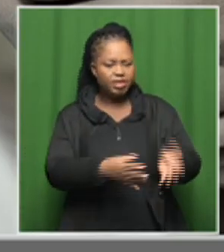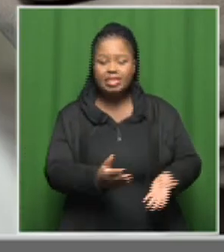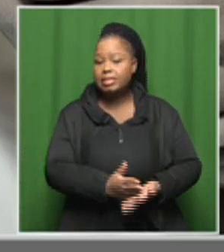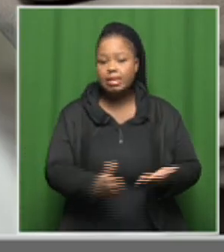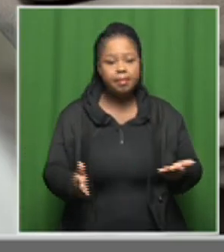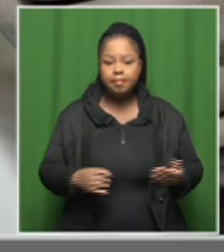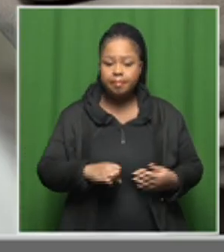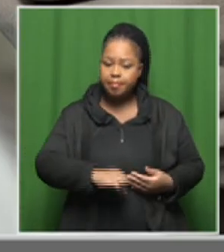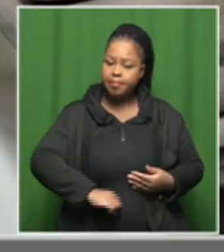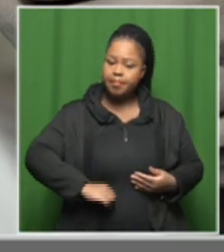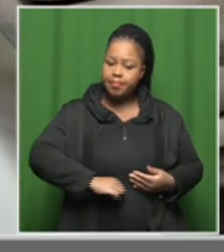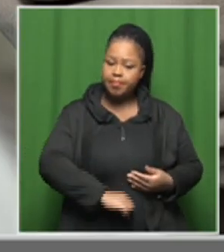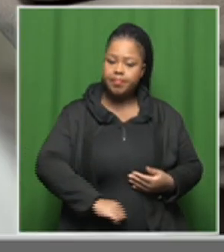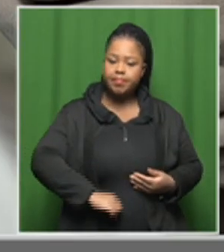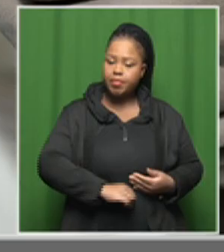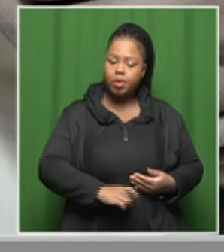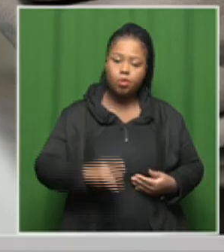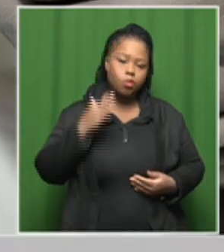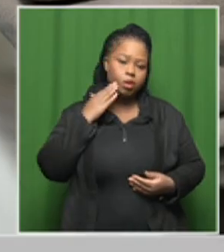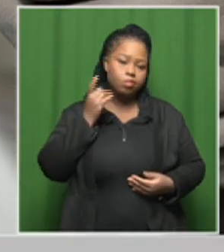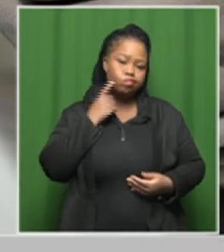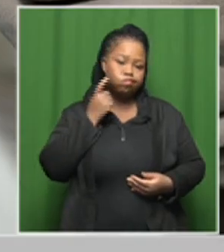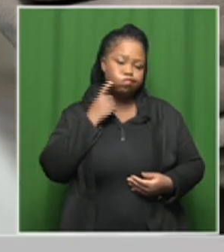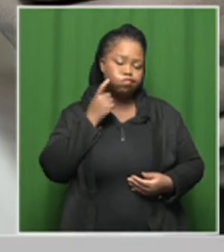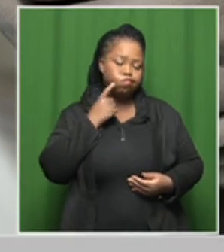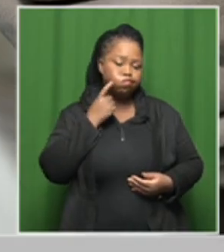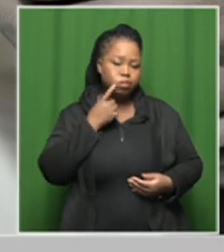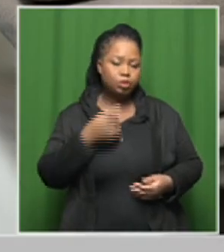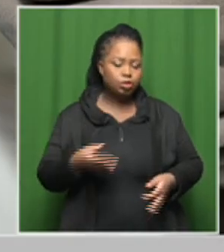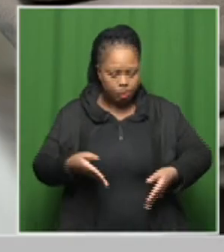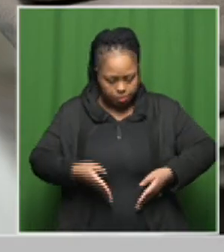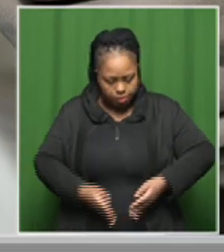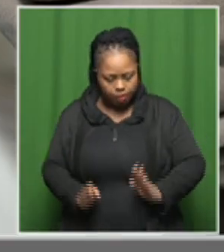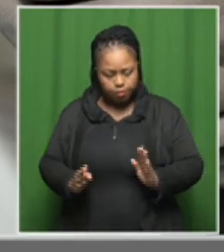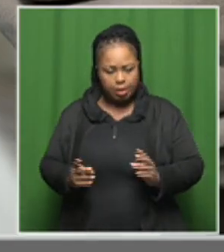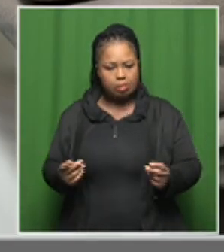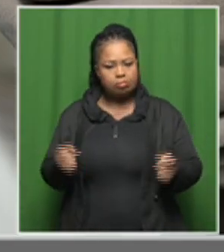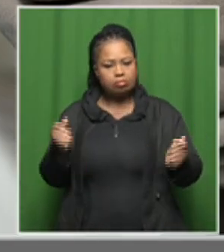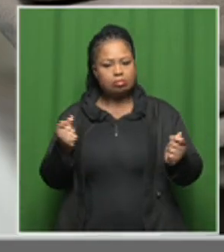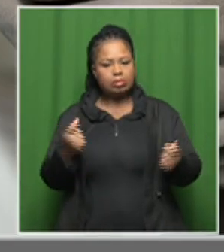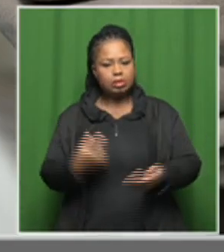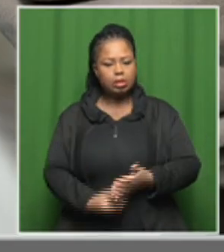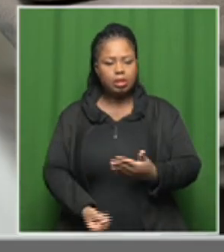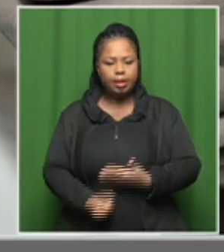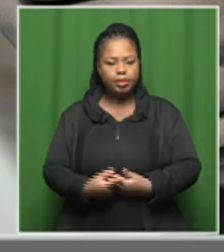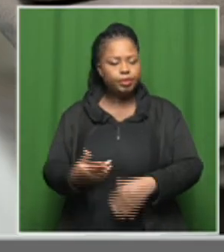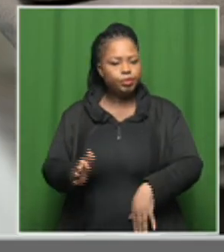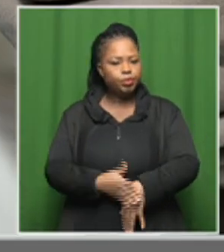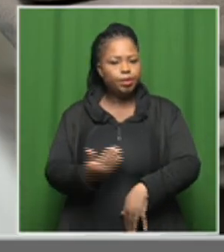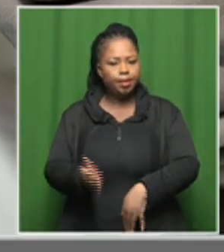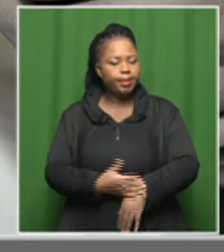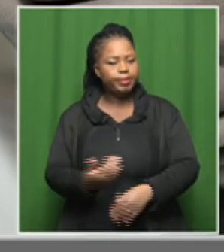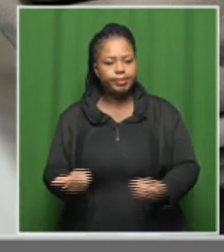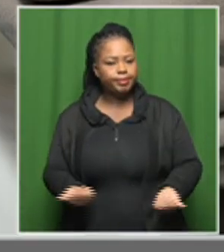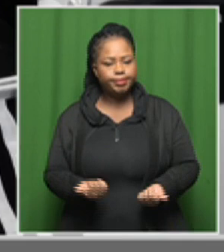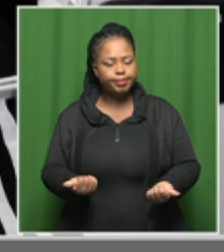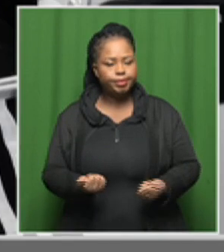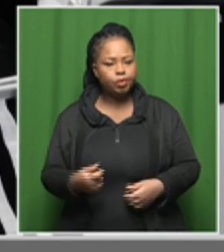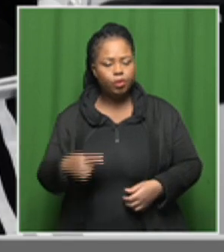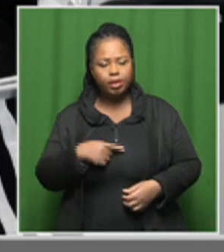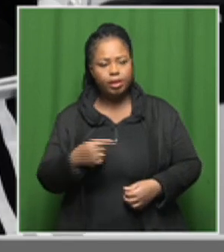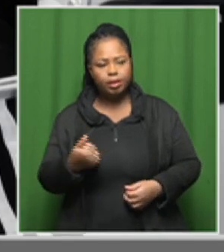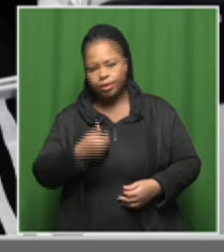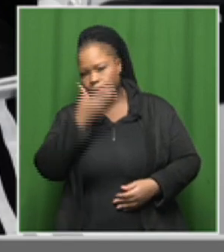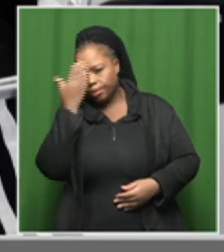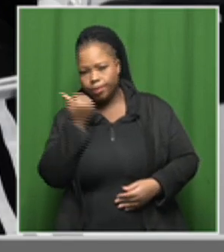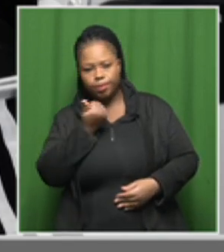to have scans through their entire pregnancy, and then you give birth, and as you say, sometimes it's too late because people don't look for the symptoms and they